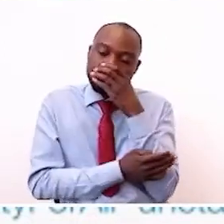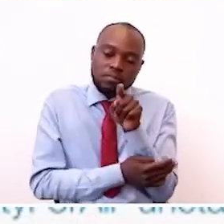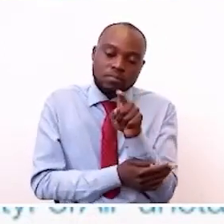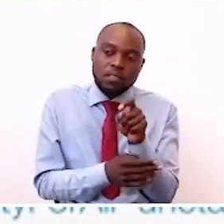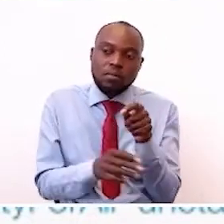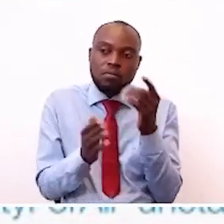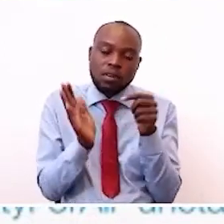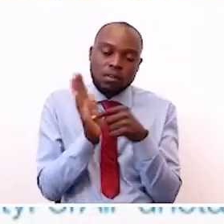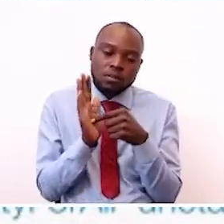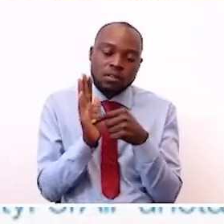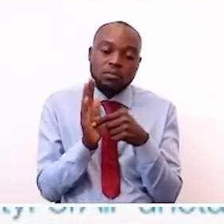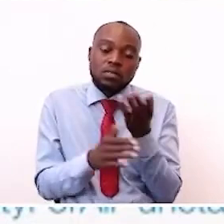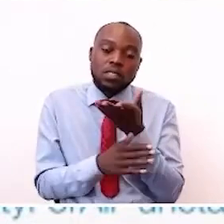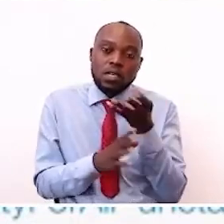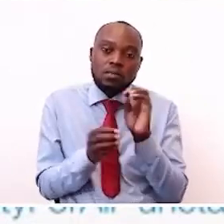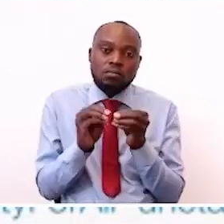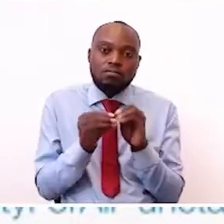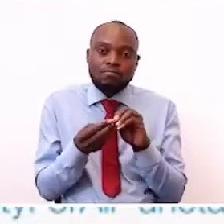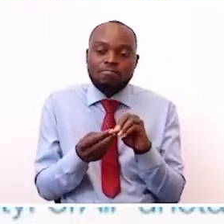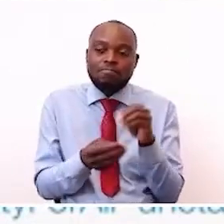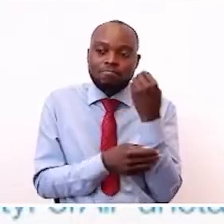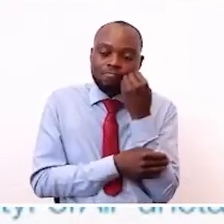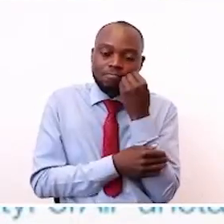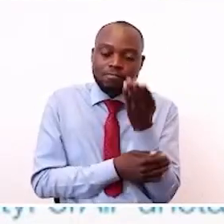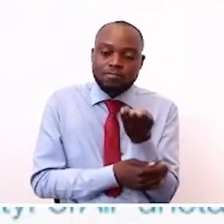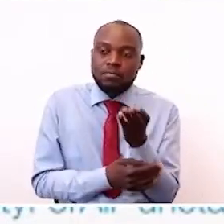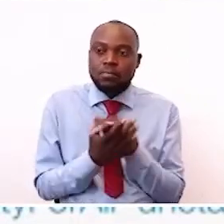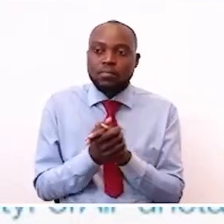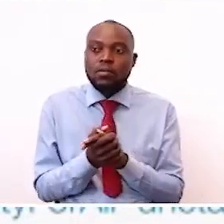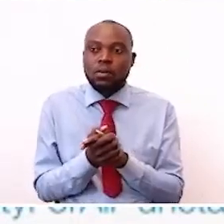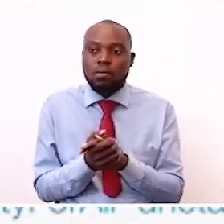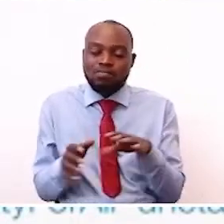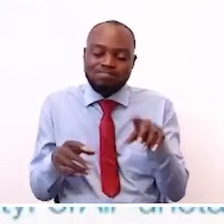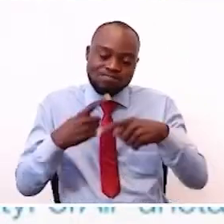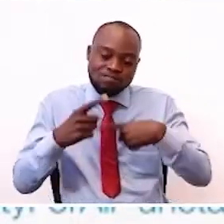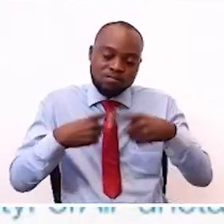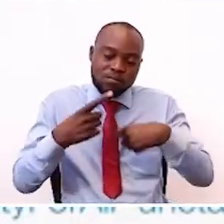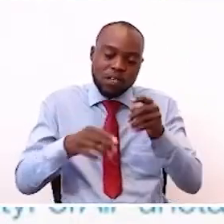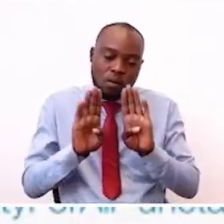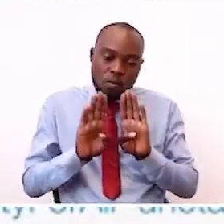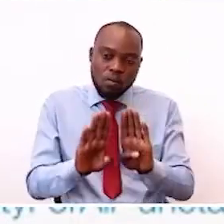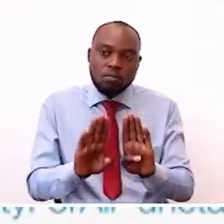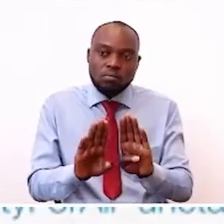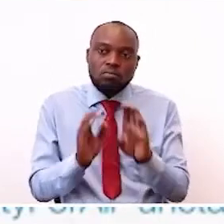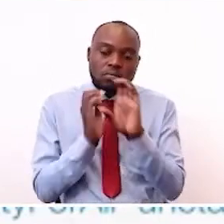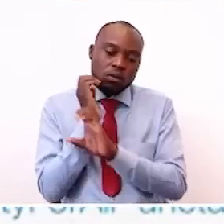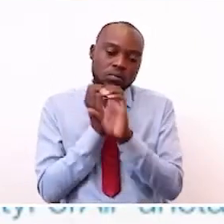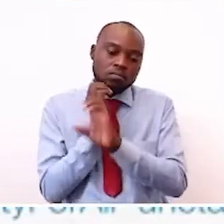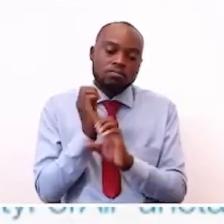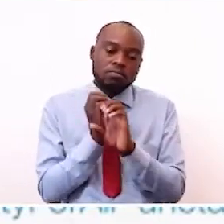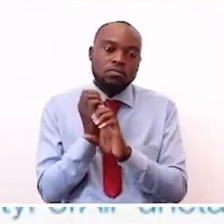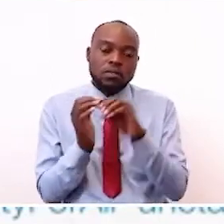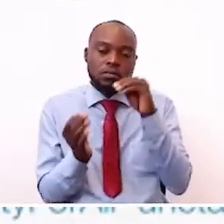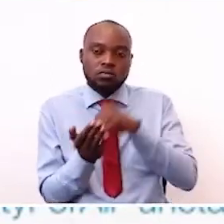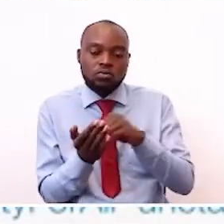example, something that is done fairly regularly in the process of pushing developing countries into the